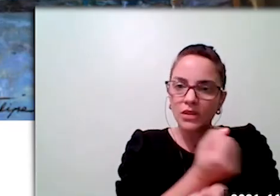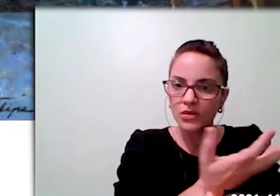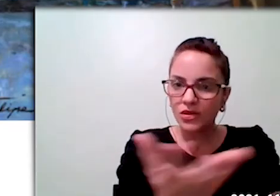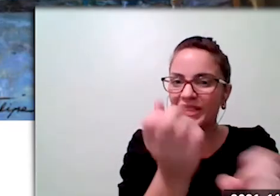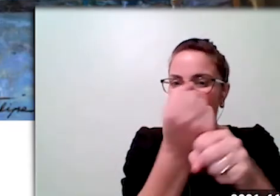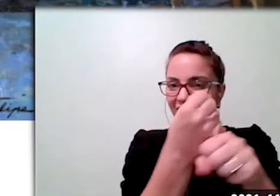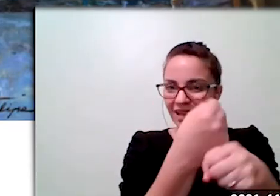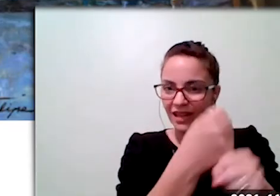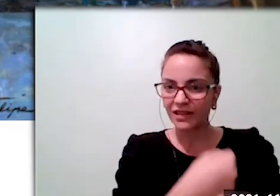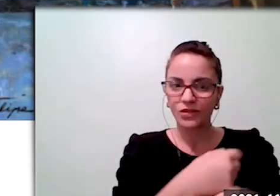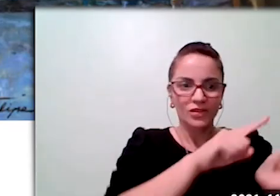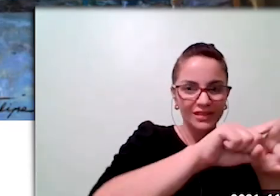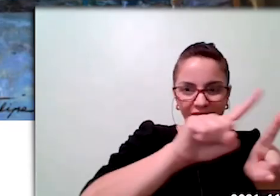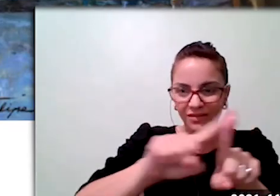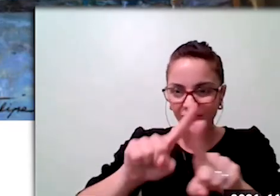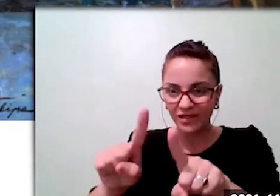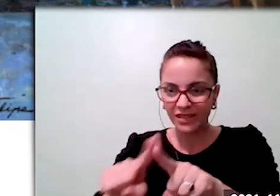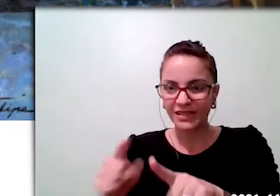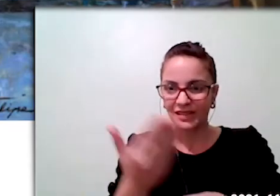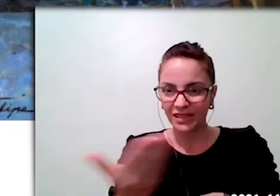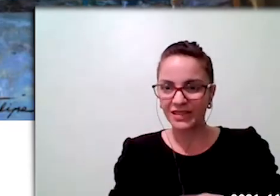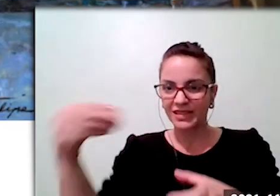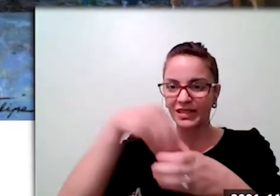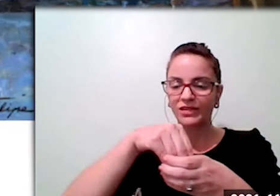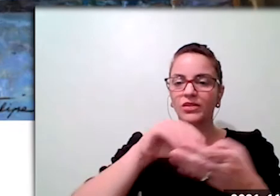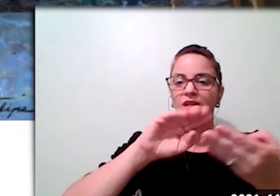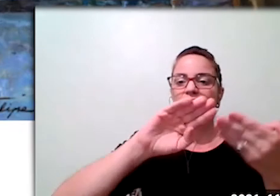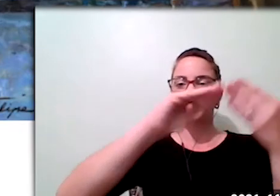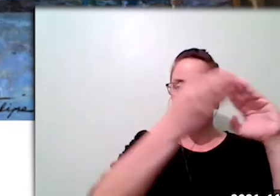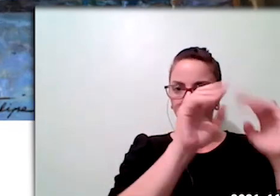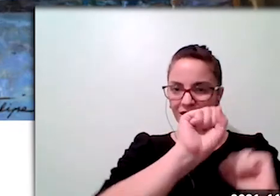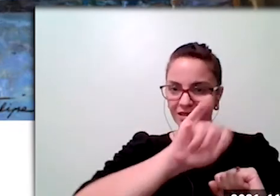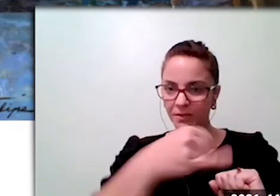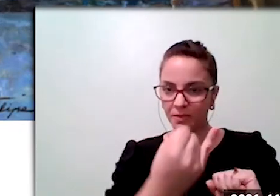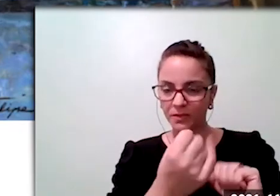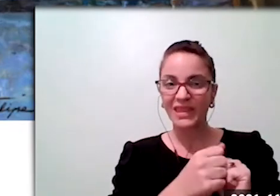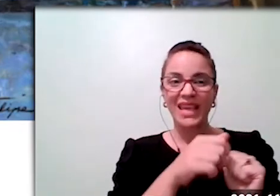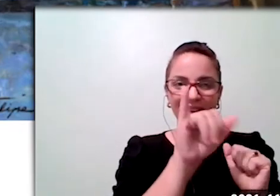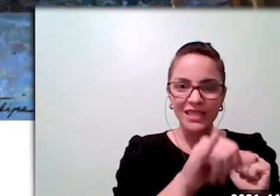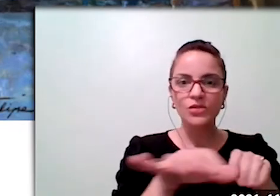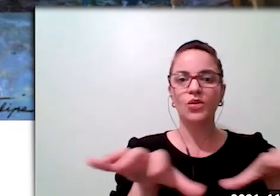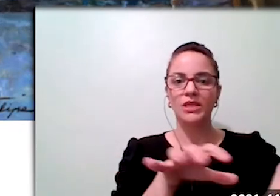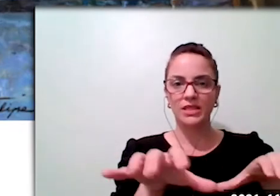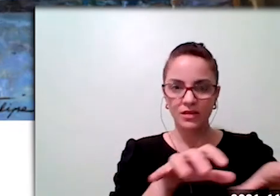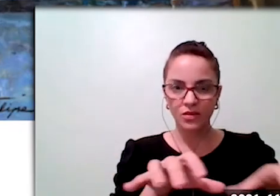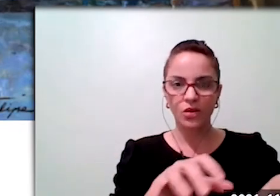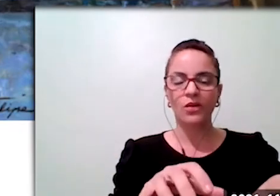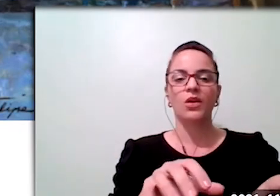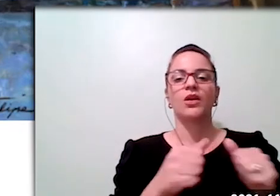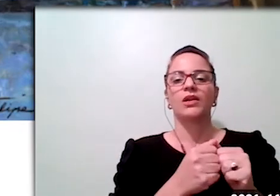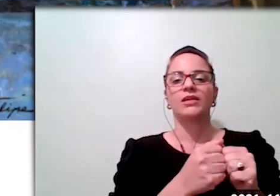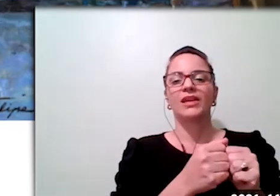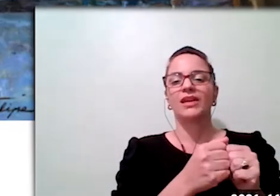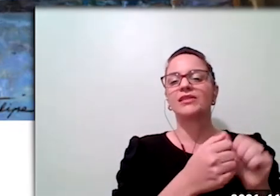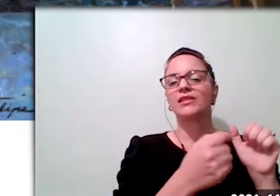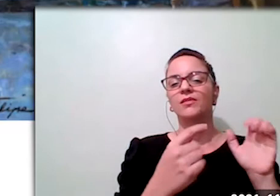creation of an iconography of San Juan, one that captures the essence of the old colonial city and serves